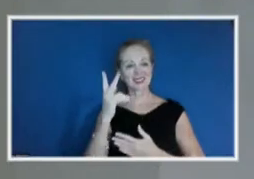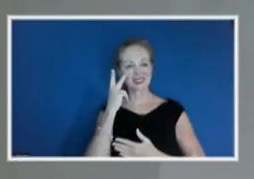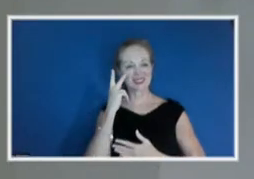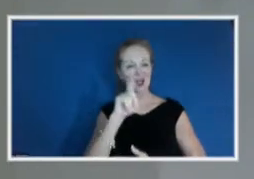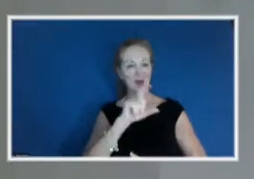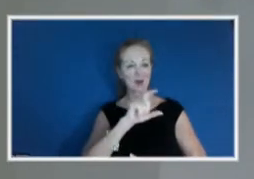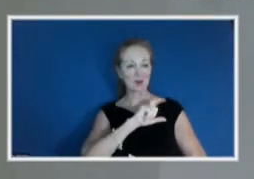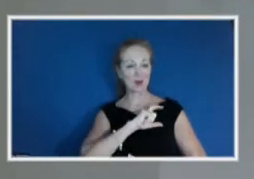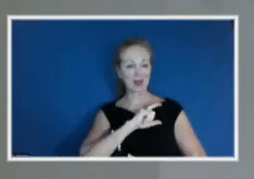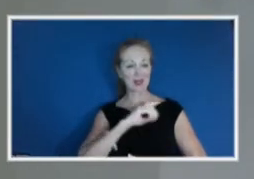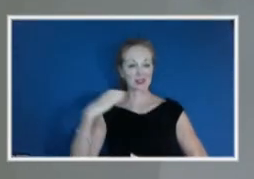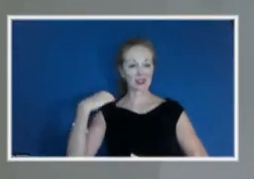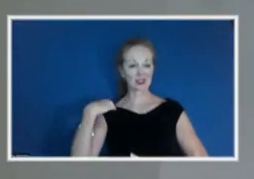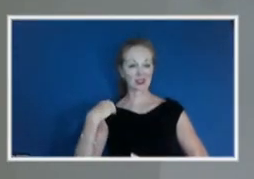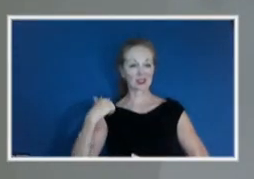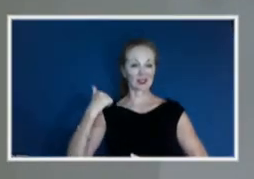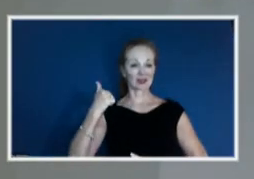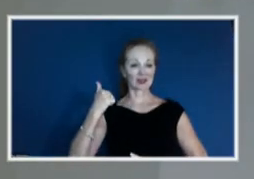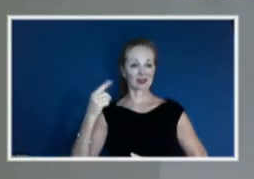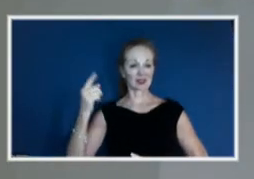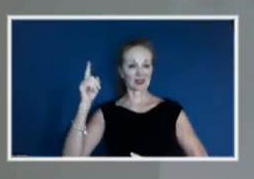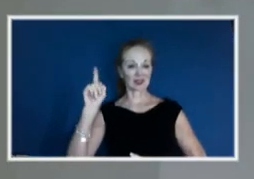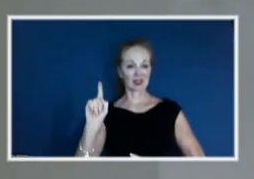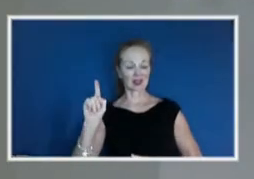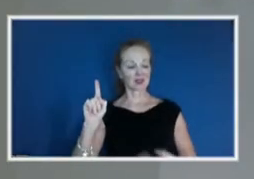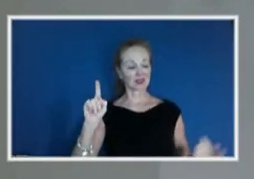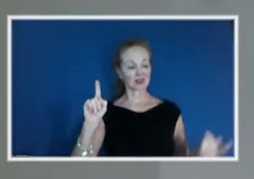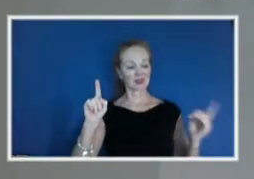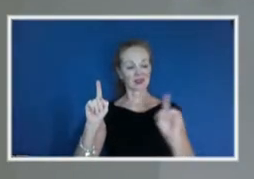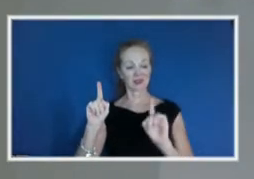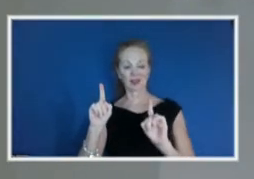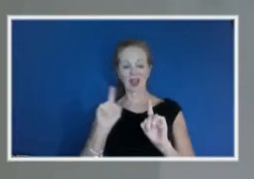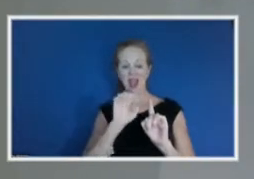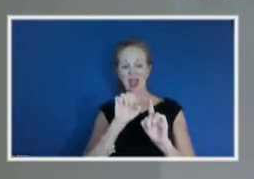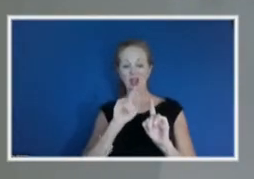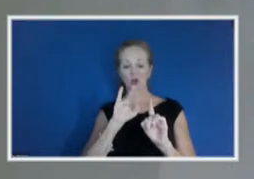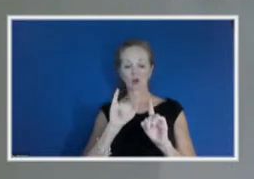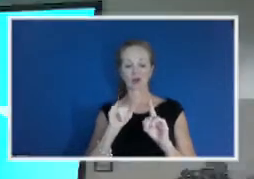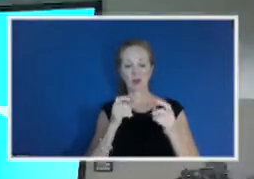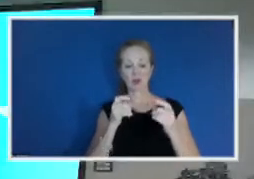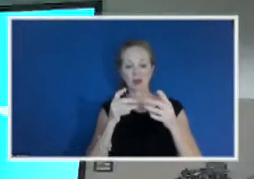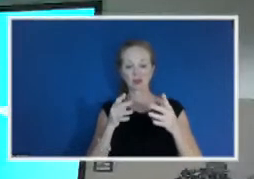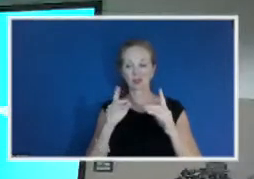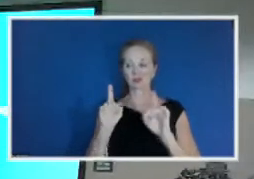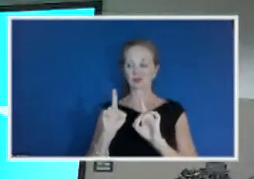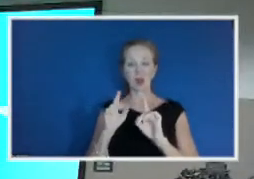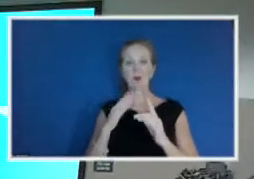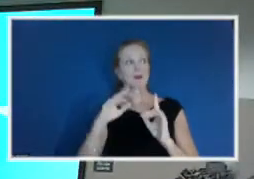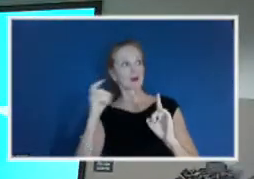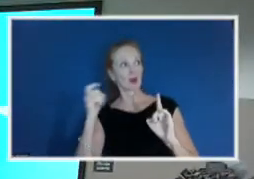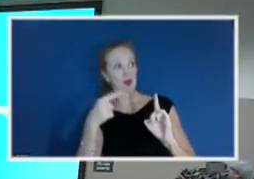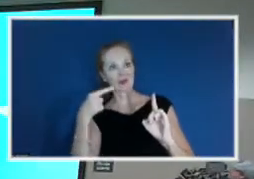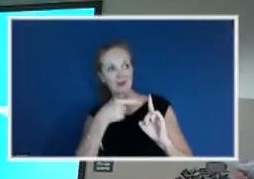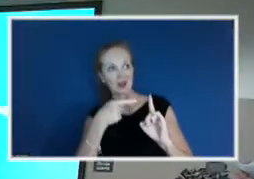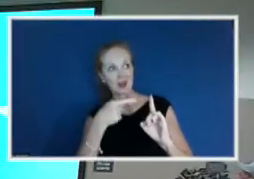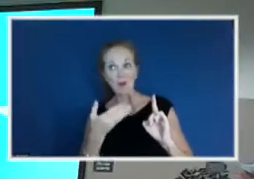chief standing next to our equity manager. That means you have a question for him then. No,